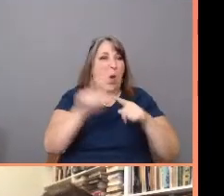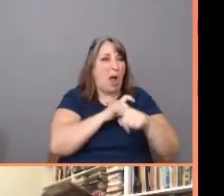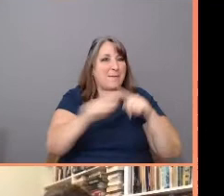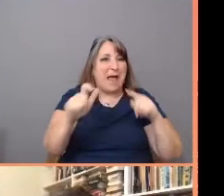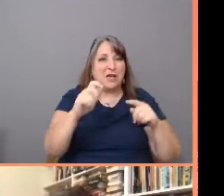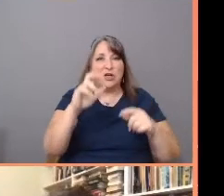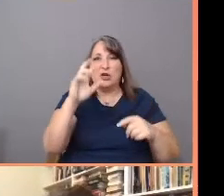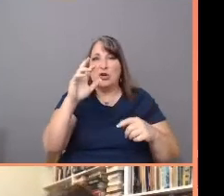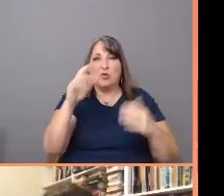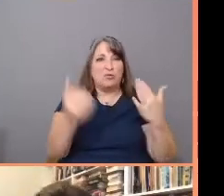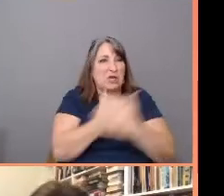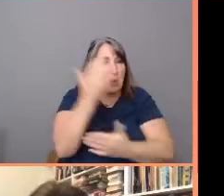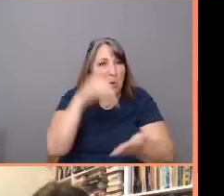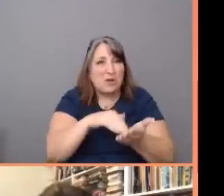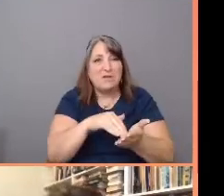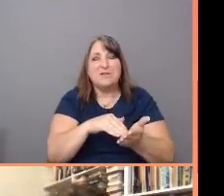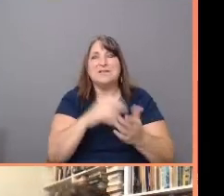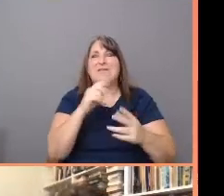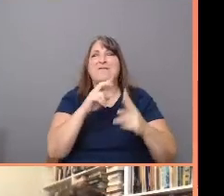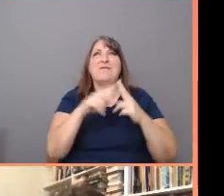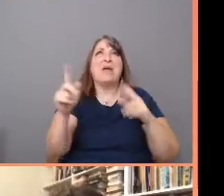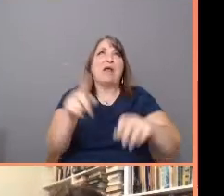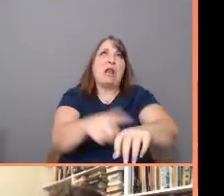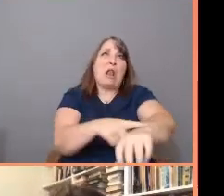long exclusivity